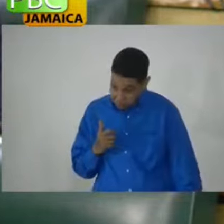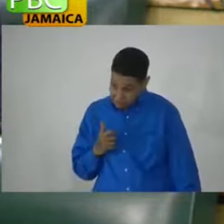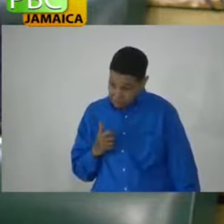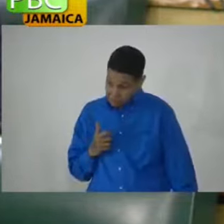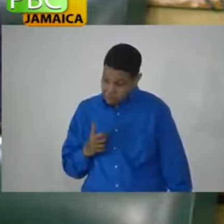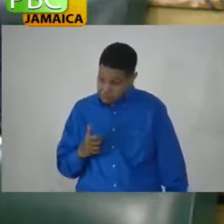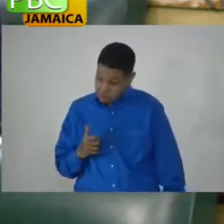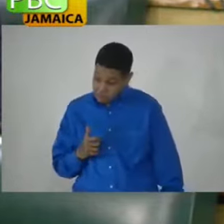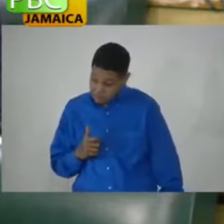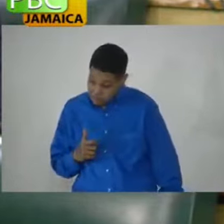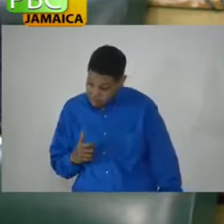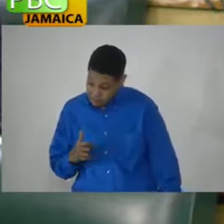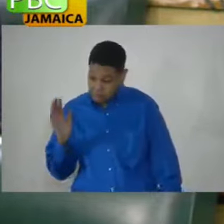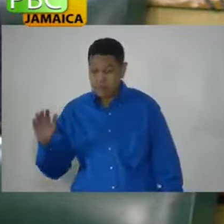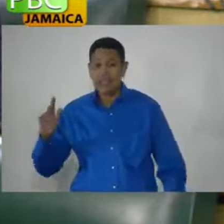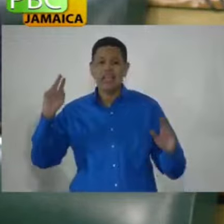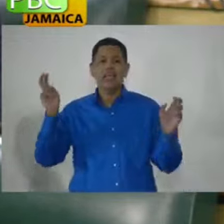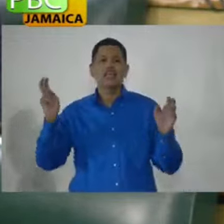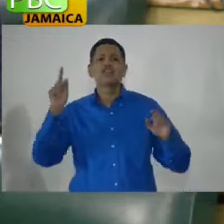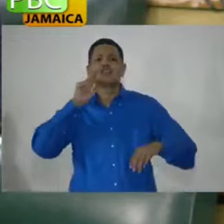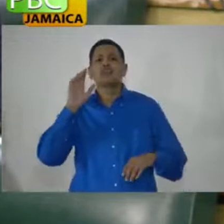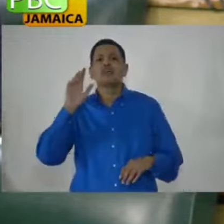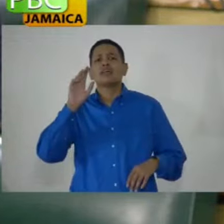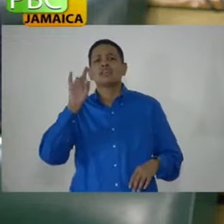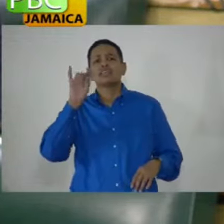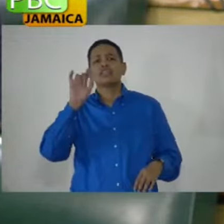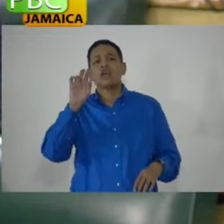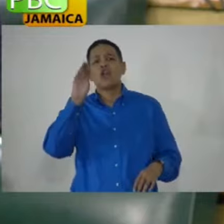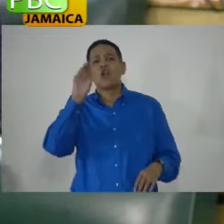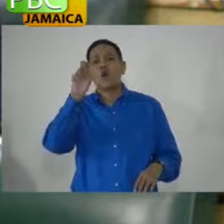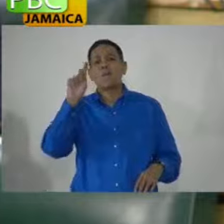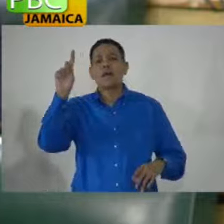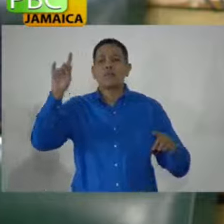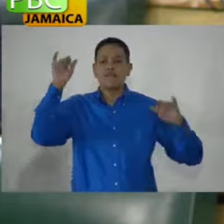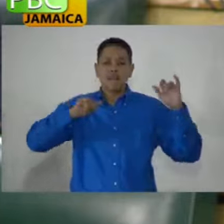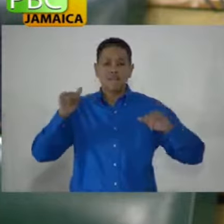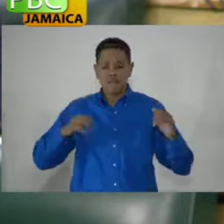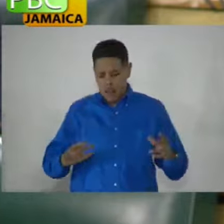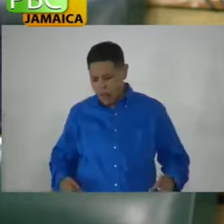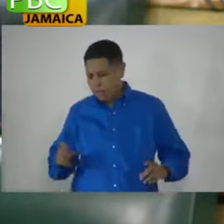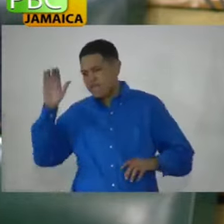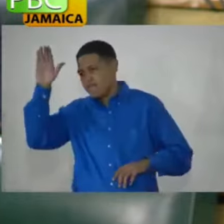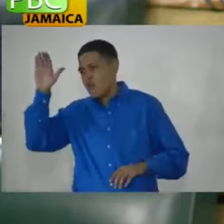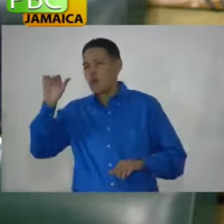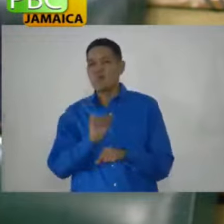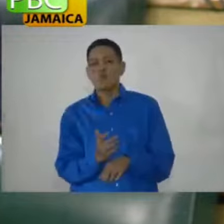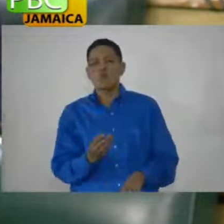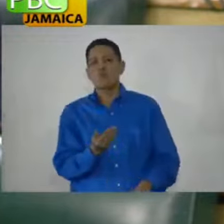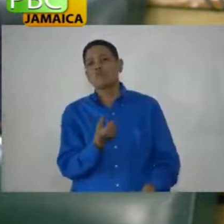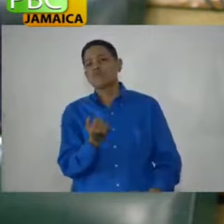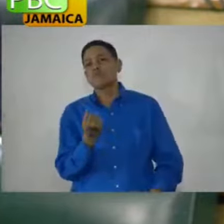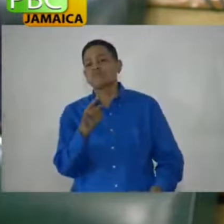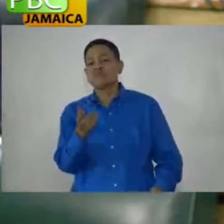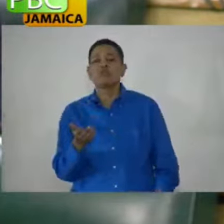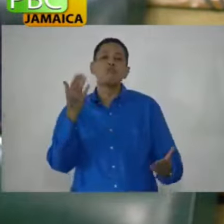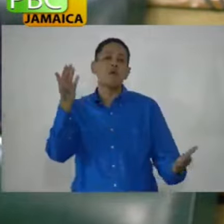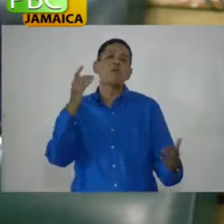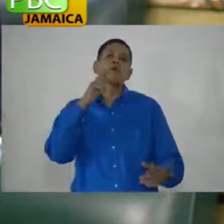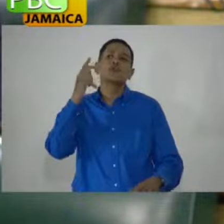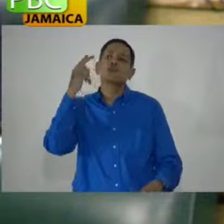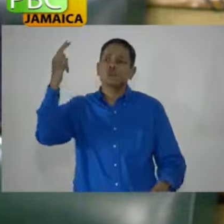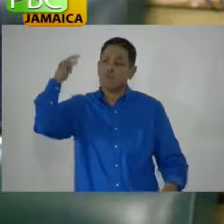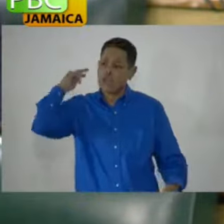Speaker, on the issue of digital nomad, the proposal from the spokesman on finance reflects